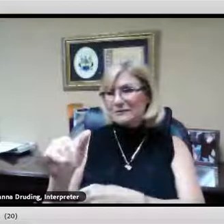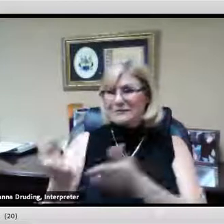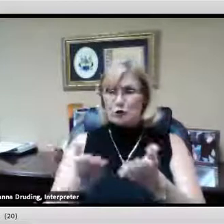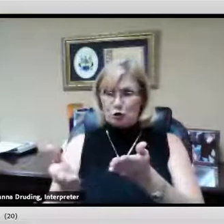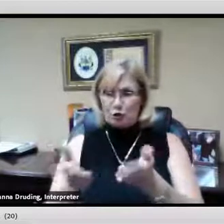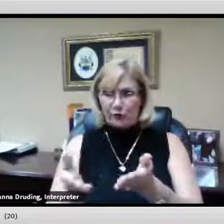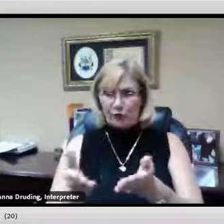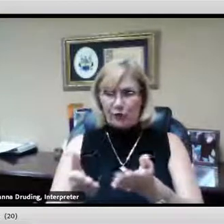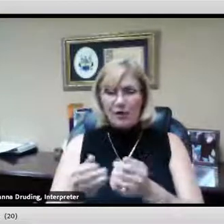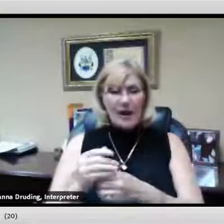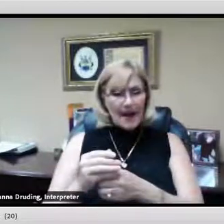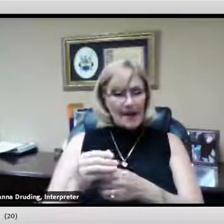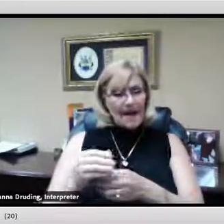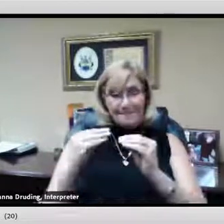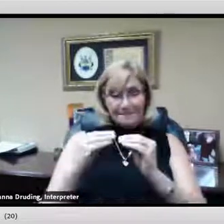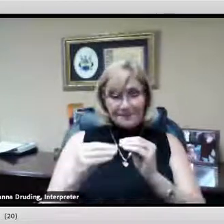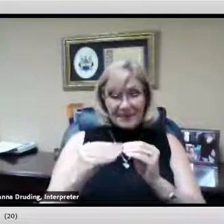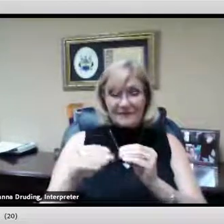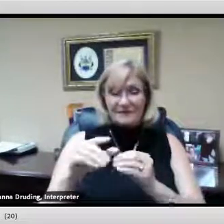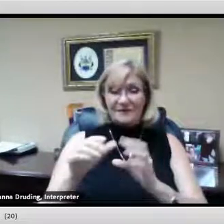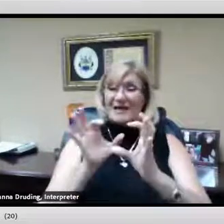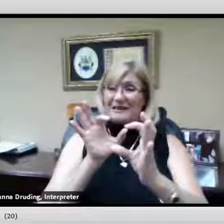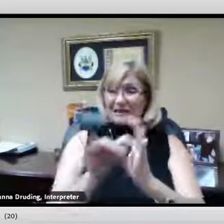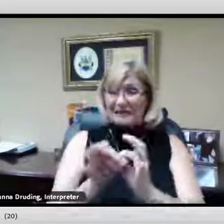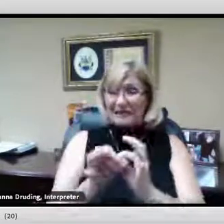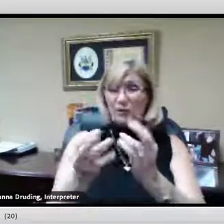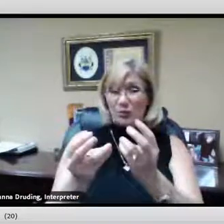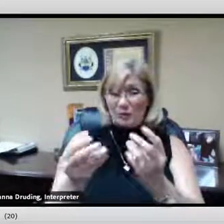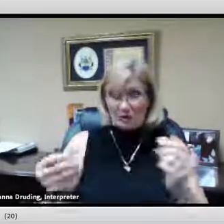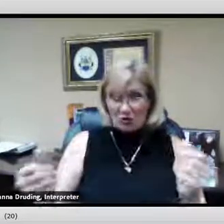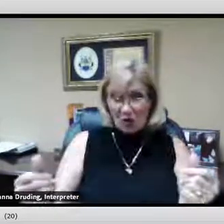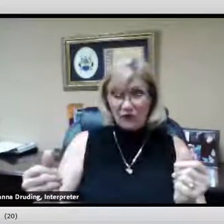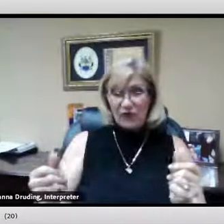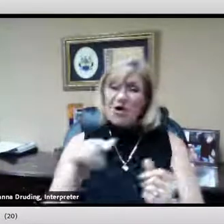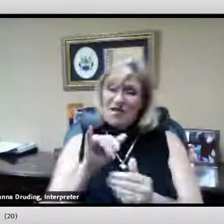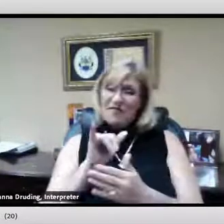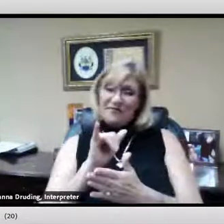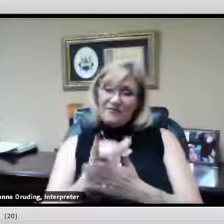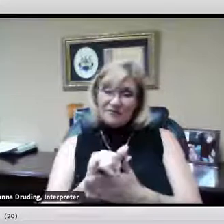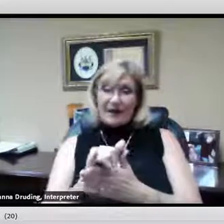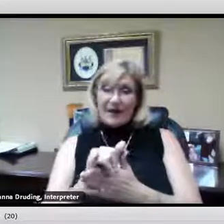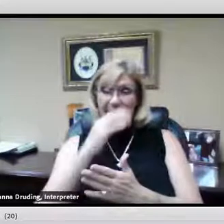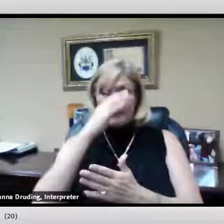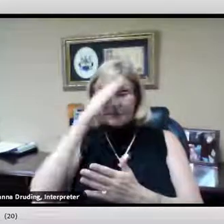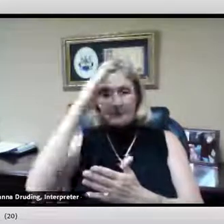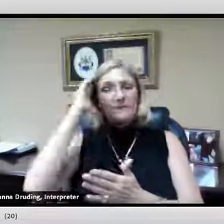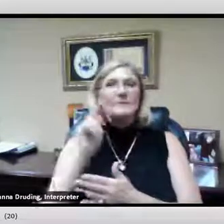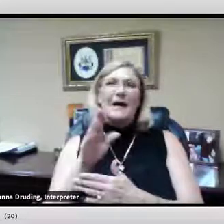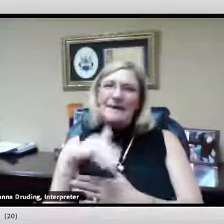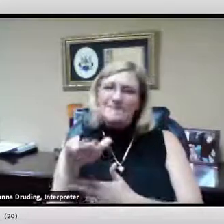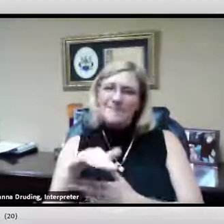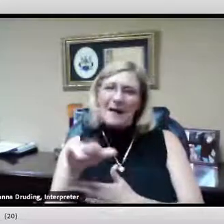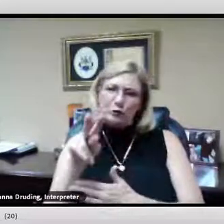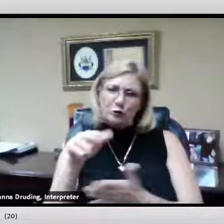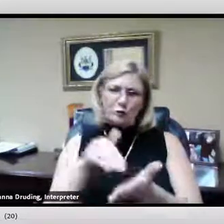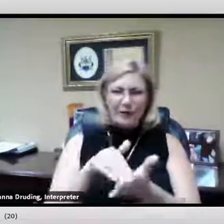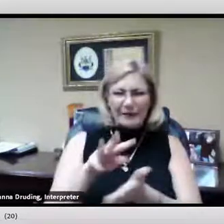Maintenance of the link resolver. This is something that has evolved in this position since I've been in it. In about